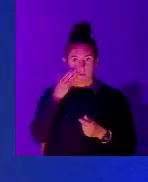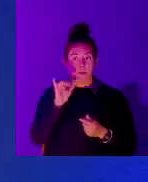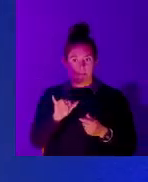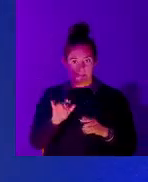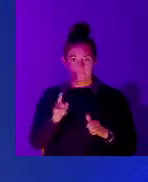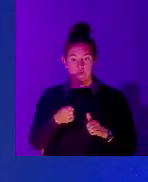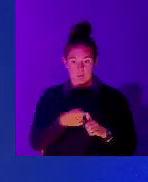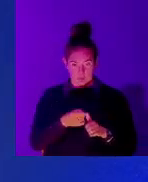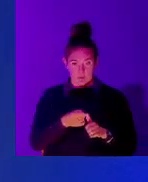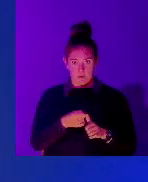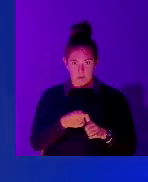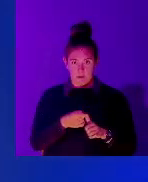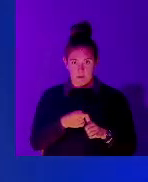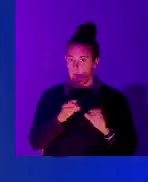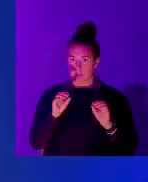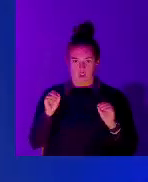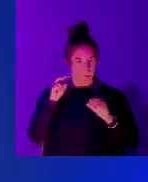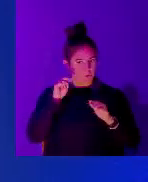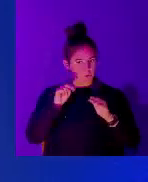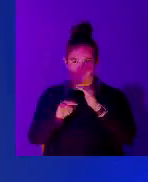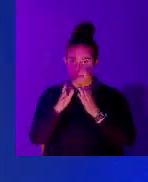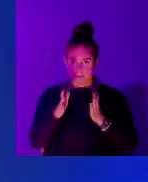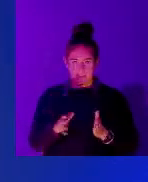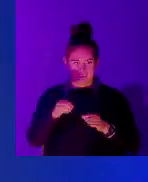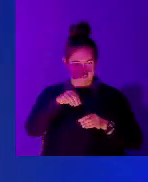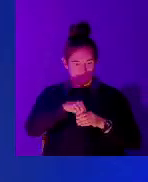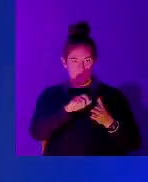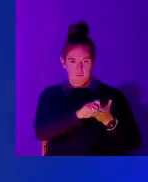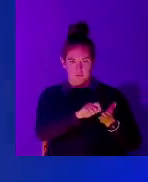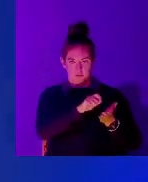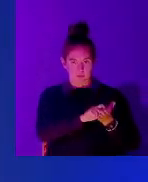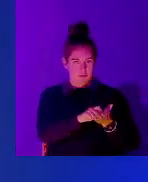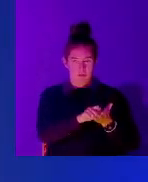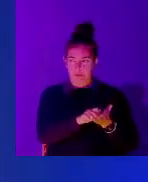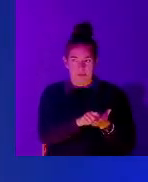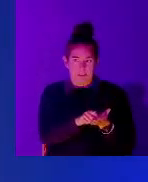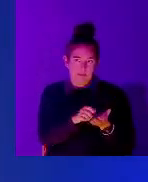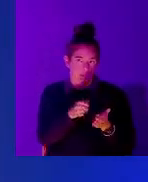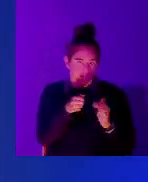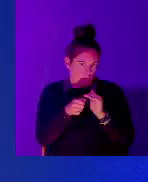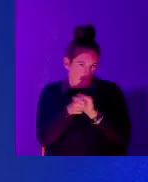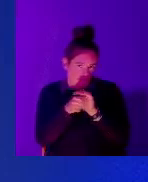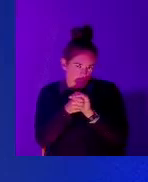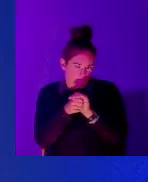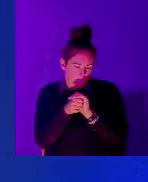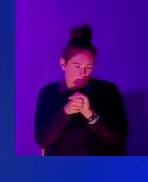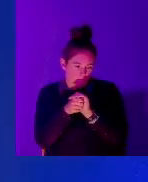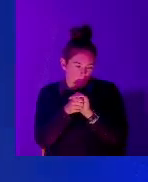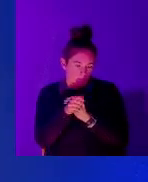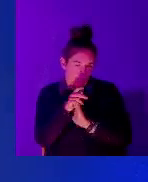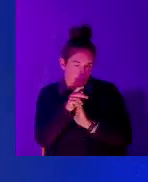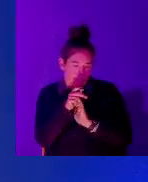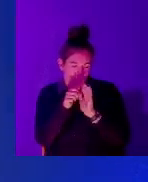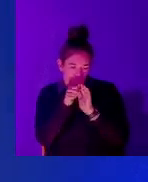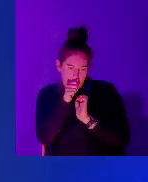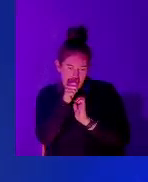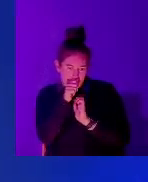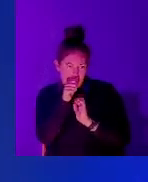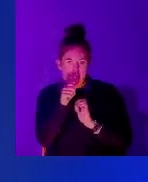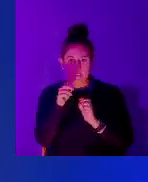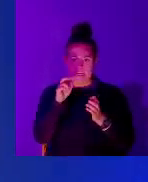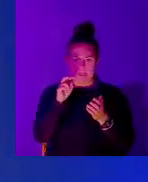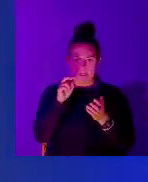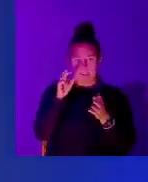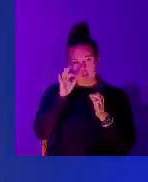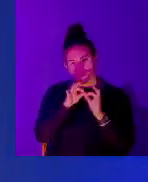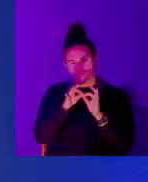prophecy of the Scripture is of any private interpretation. For the prophecy came not in old time by